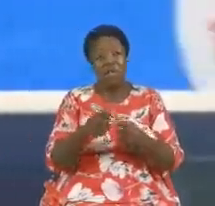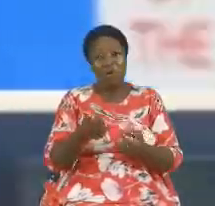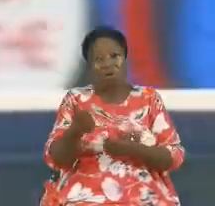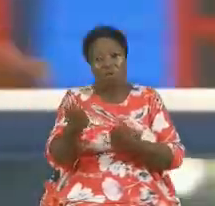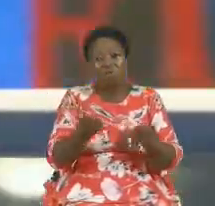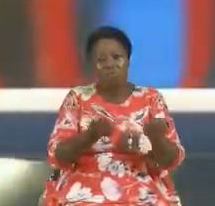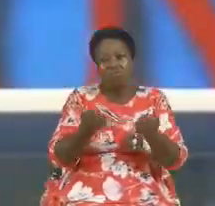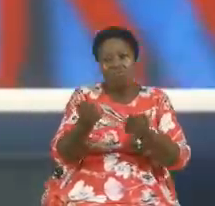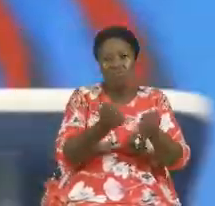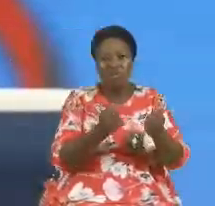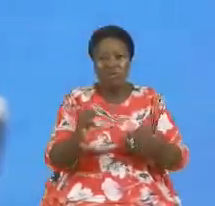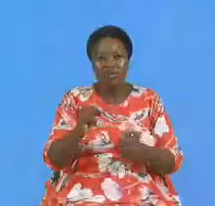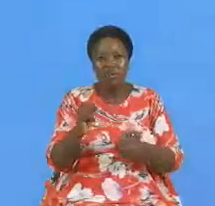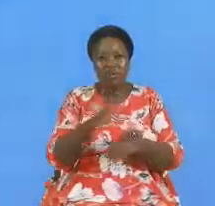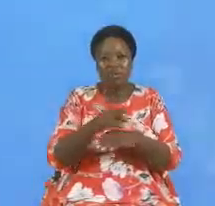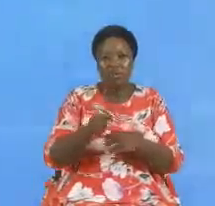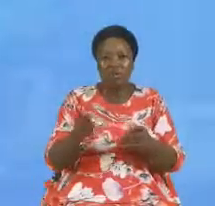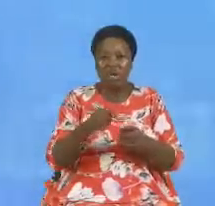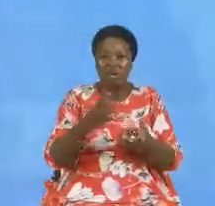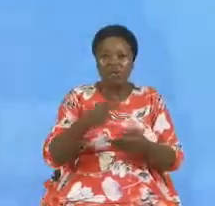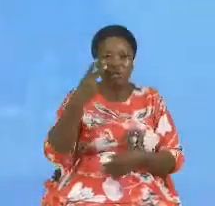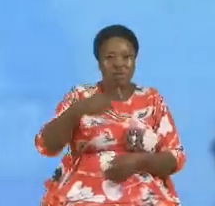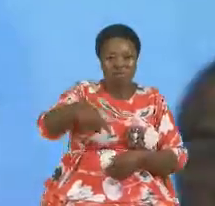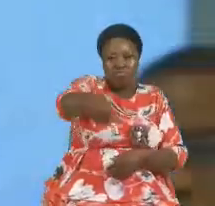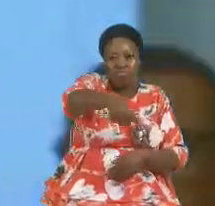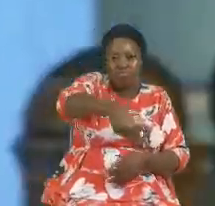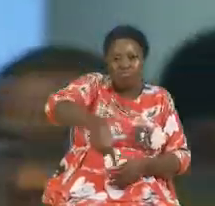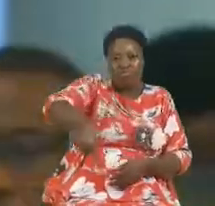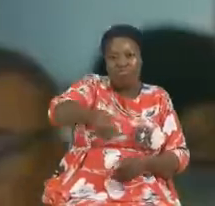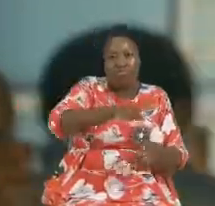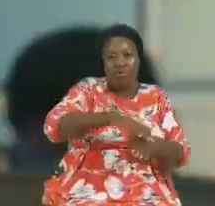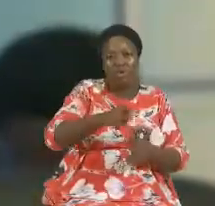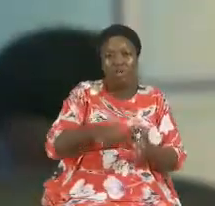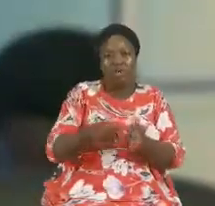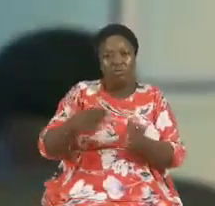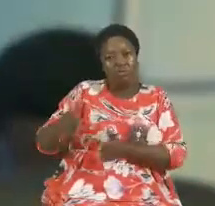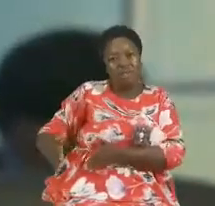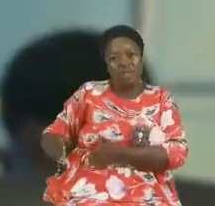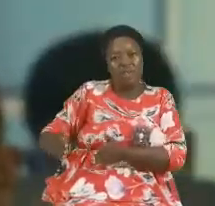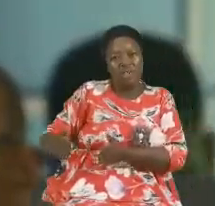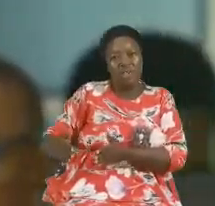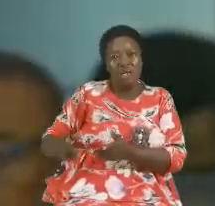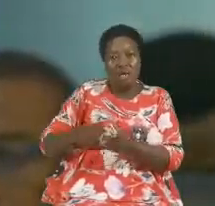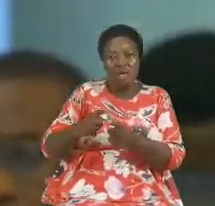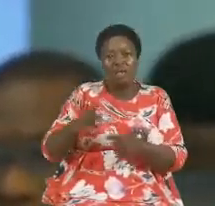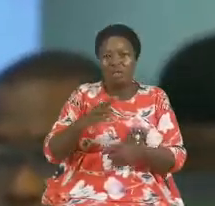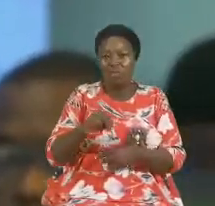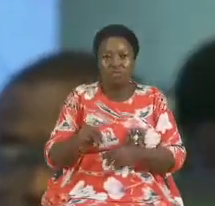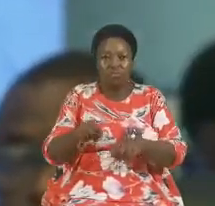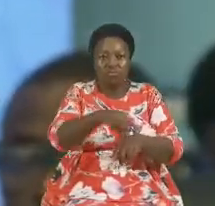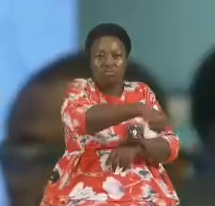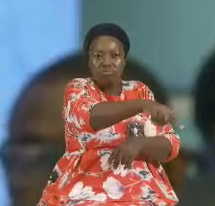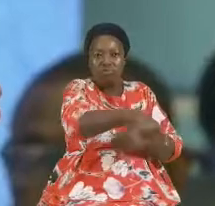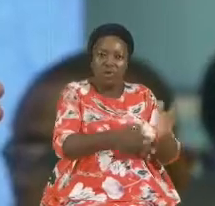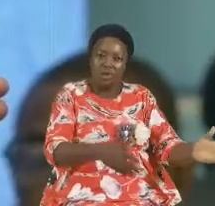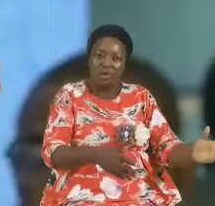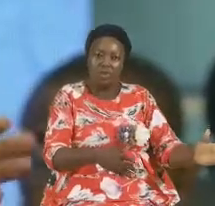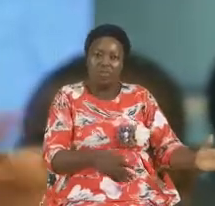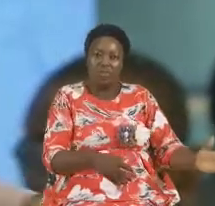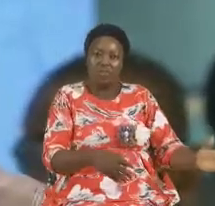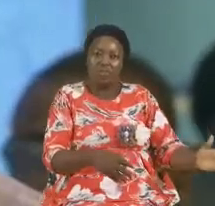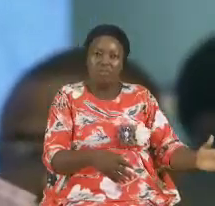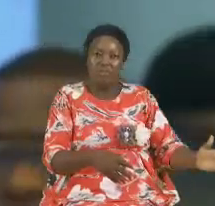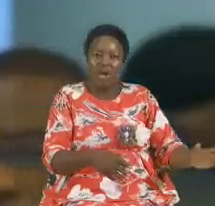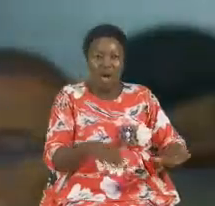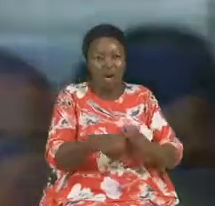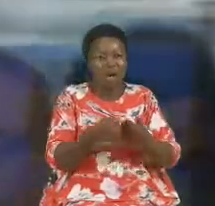said, if you are going driving on the road, and you see a ditch on this side, and